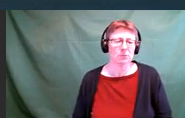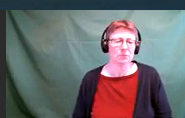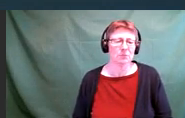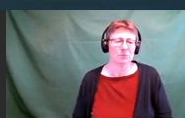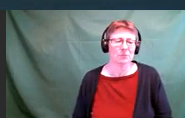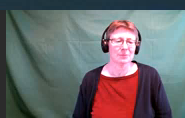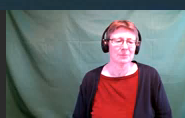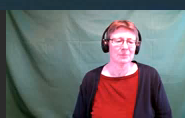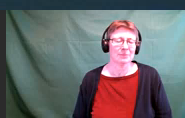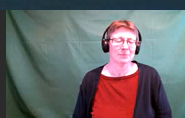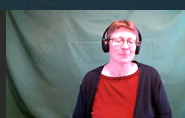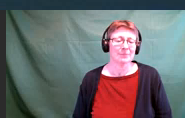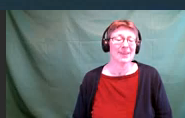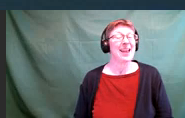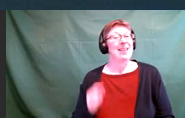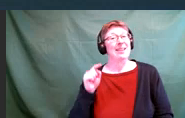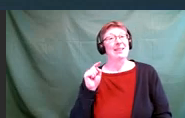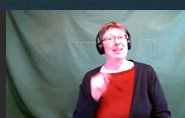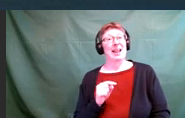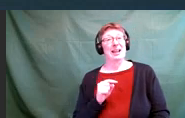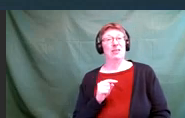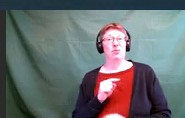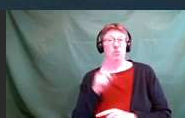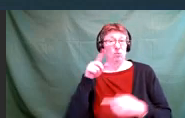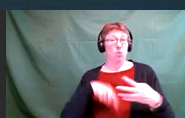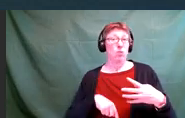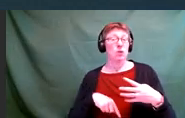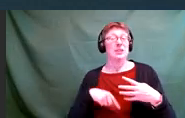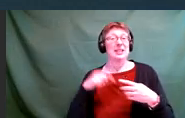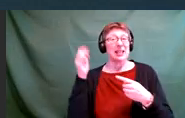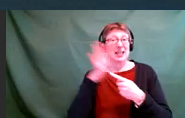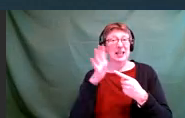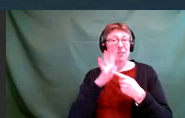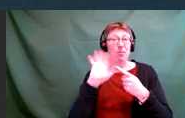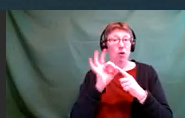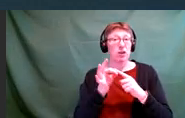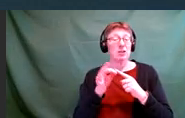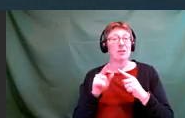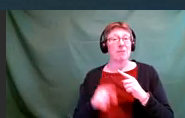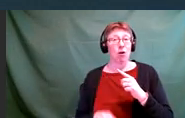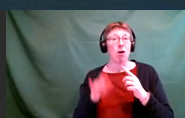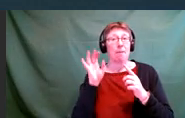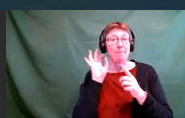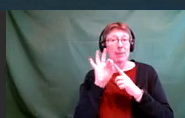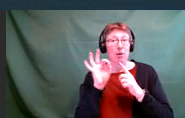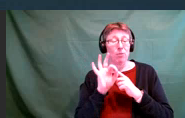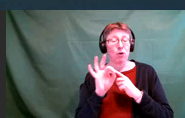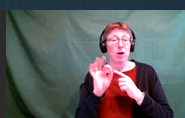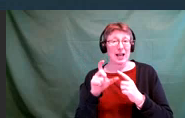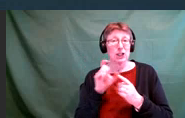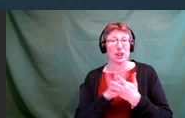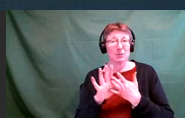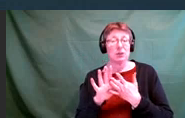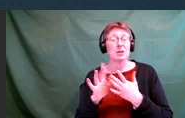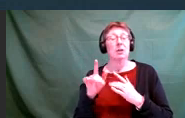So that was the main points from the lecture, from the chapter. If you do look at the iLearn site,